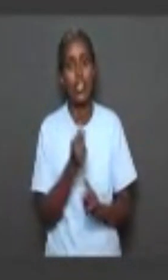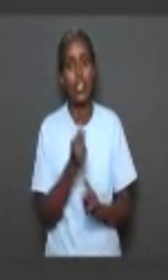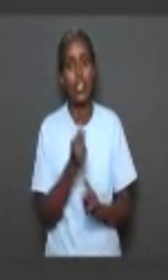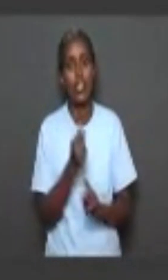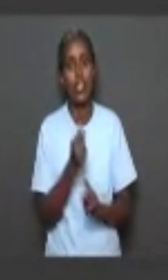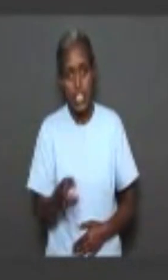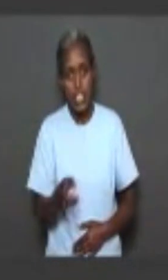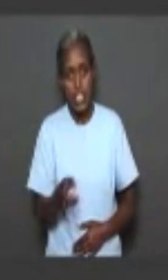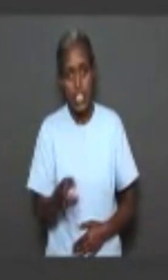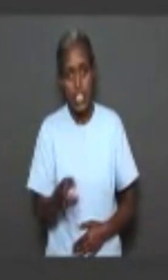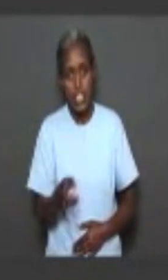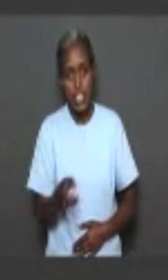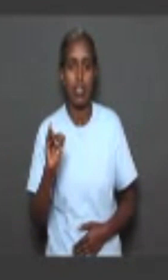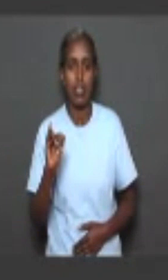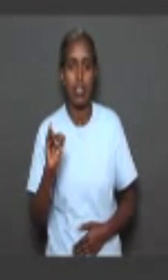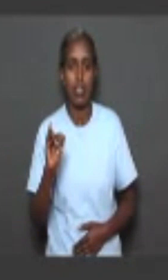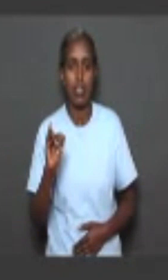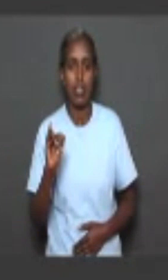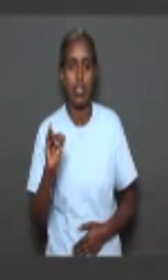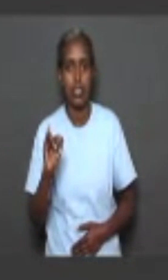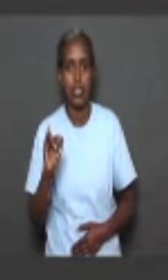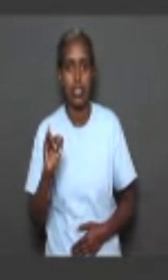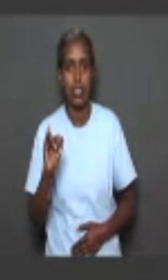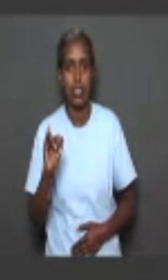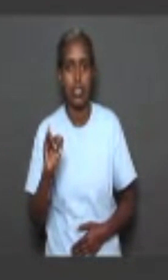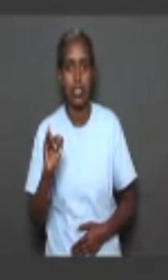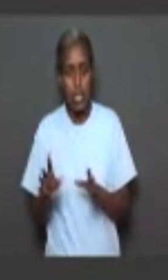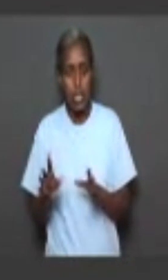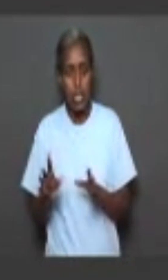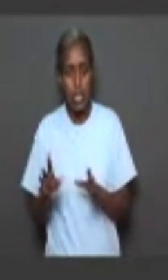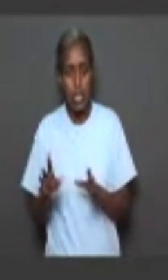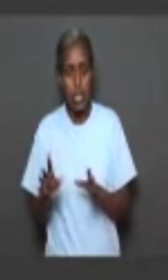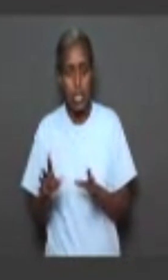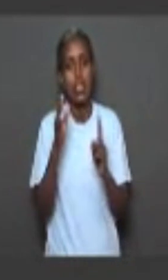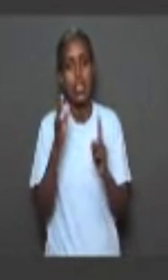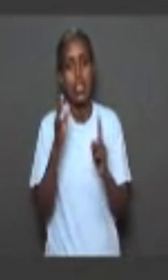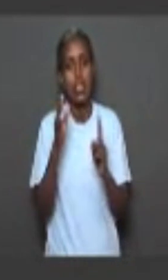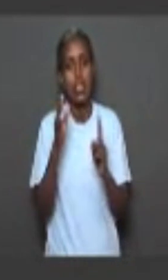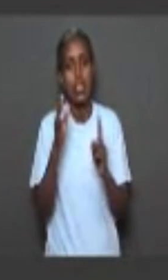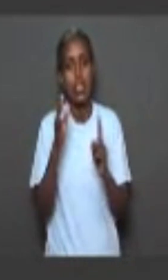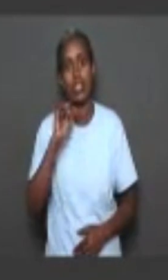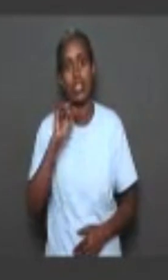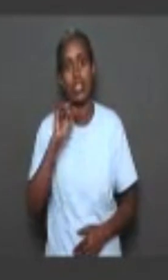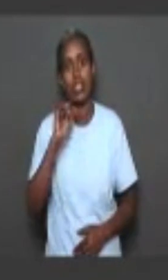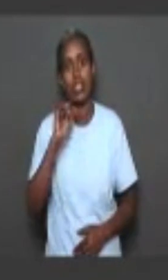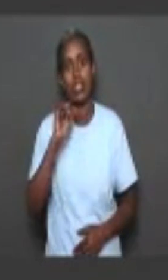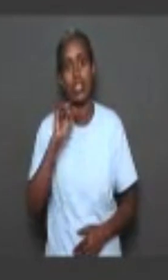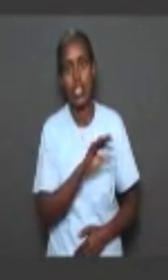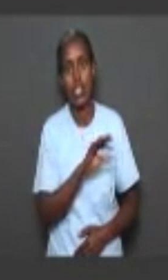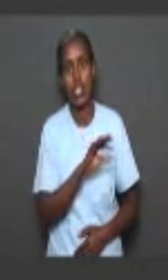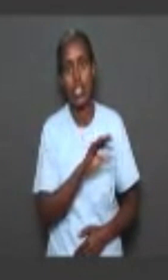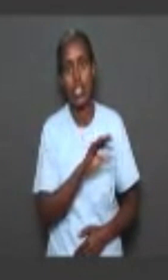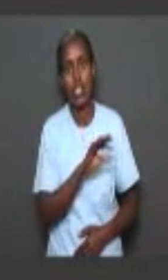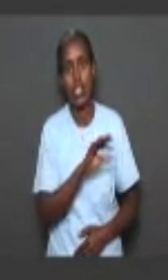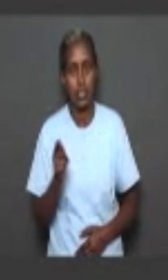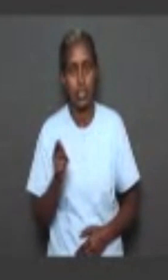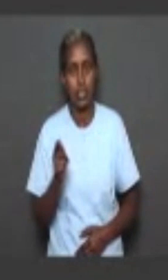I, as well as the set containing J and G,